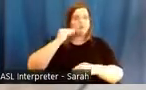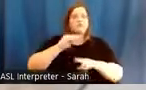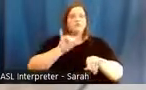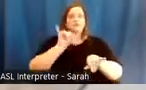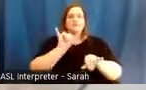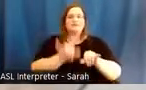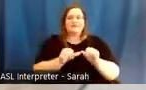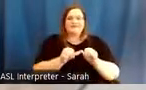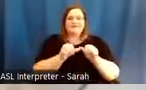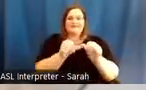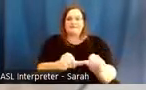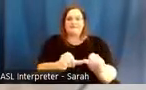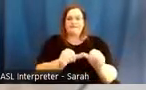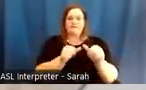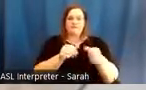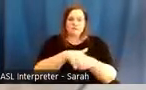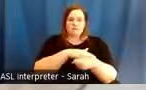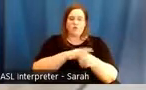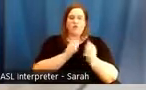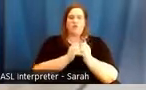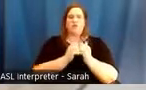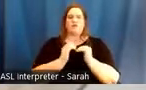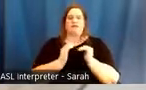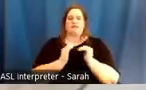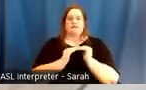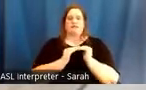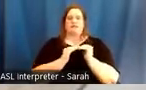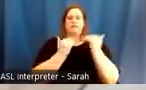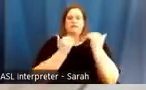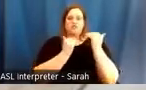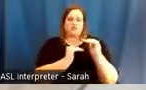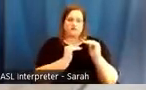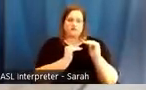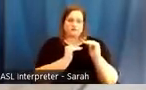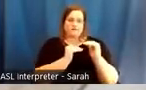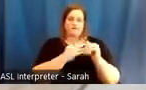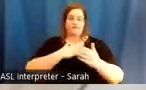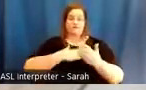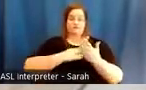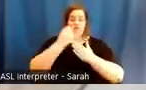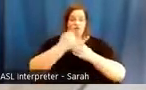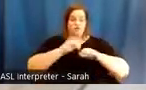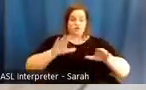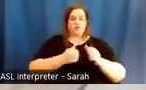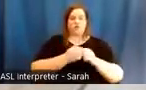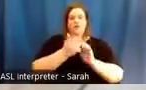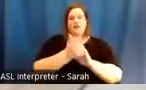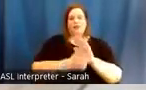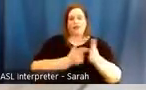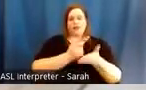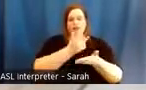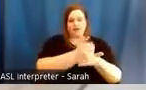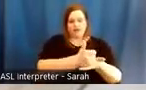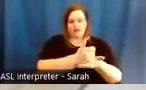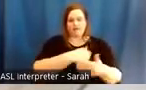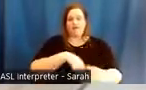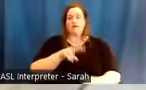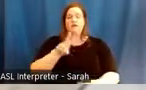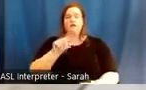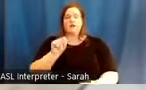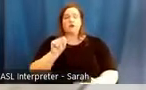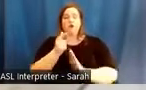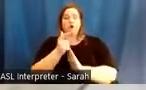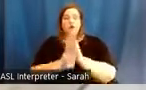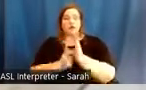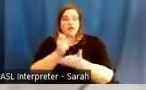our least restrictive environment. In addition to the work that my project does at Legal Aid, Vermont Legal Aid